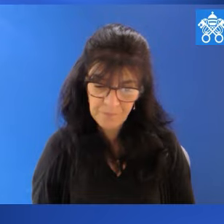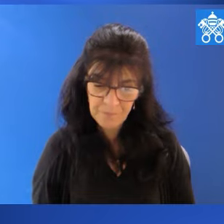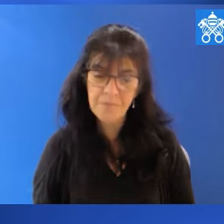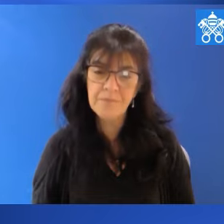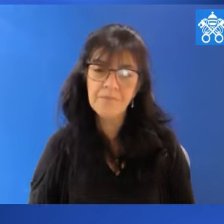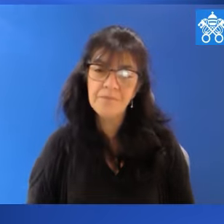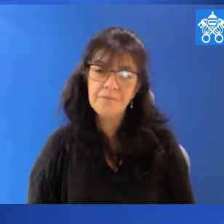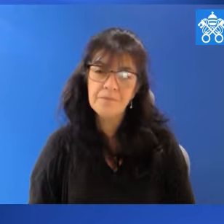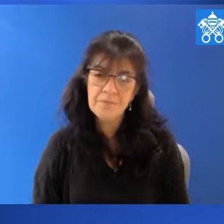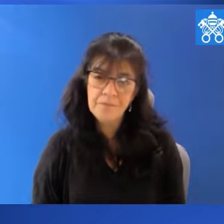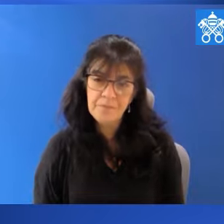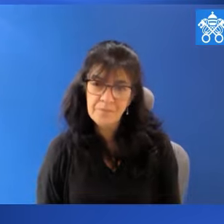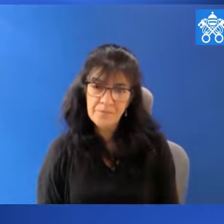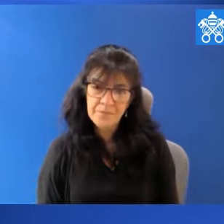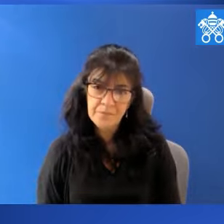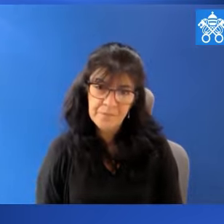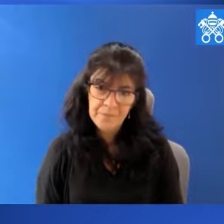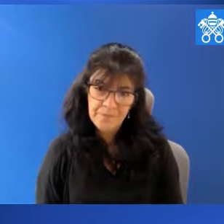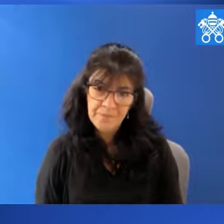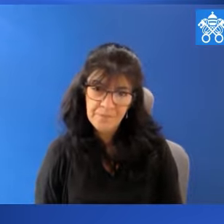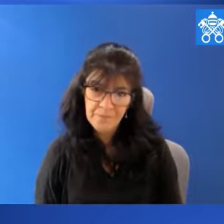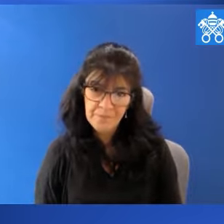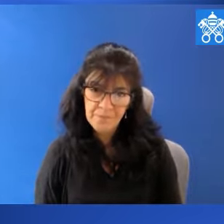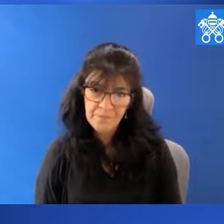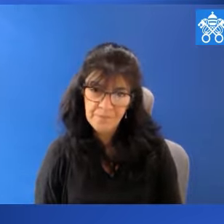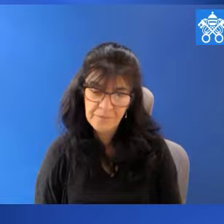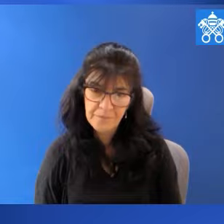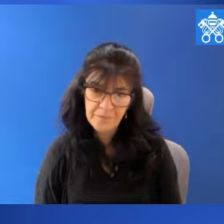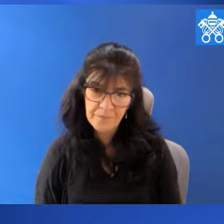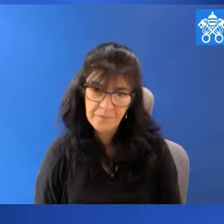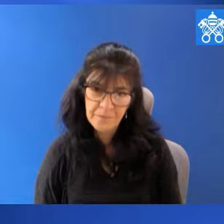Guidato dal Vescovo Monsignor Paul Abel Mamba.